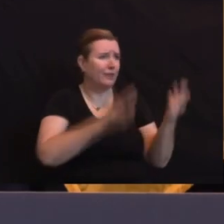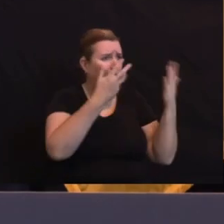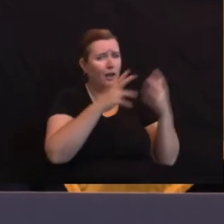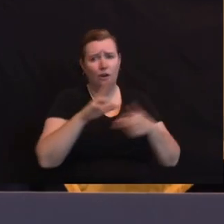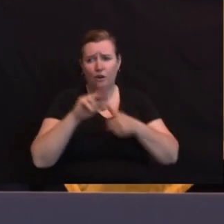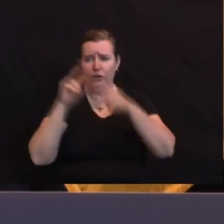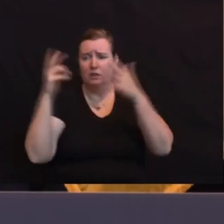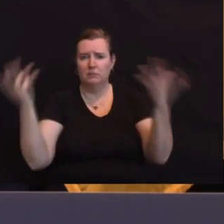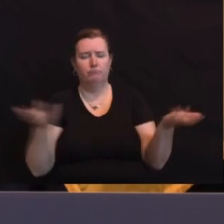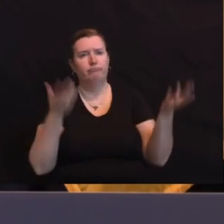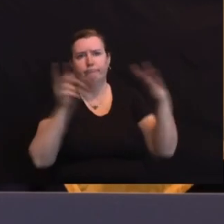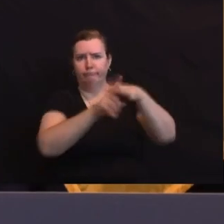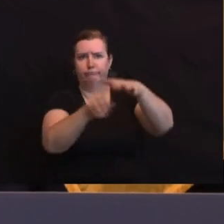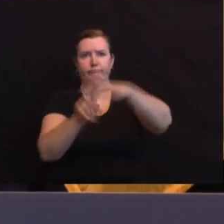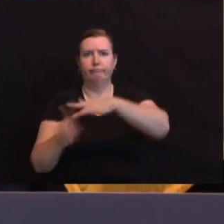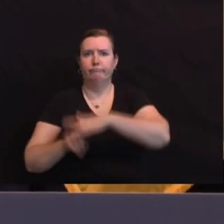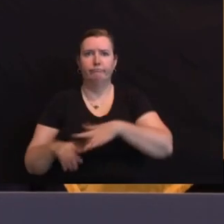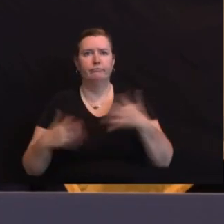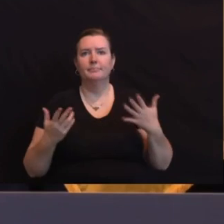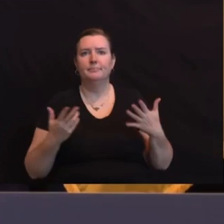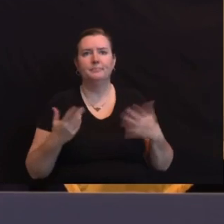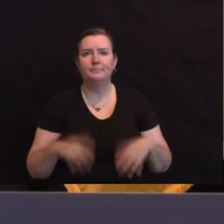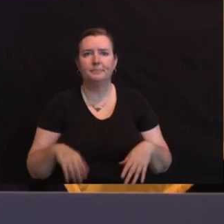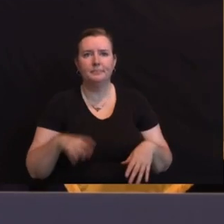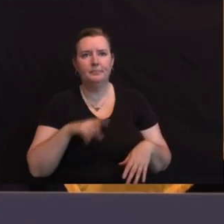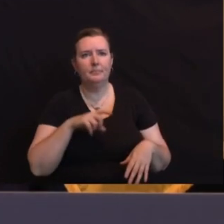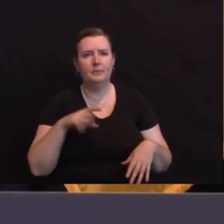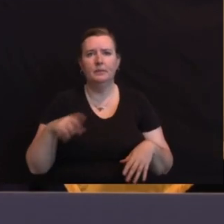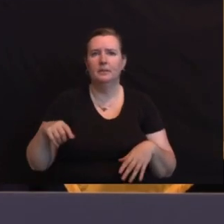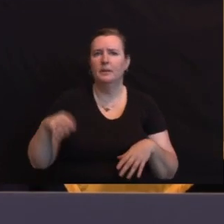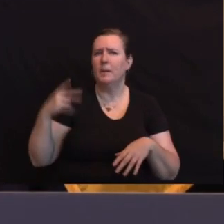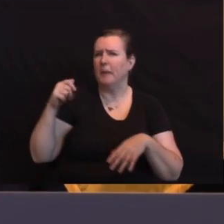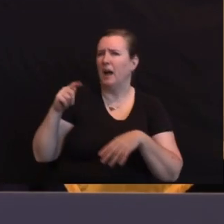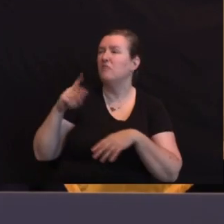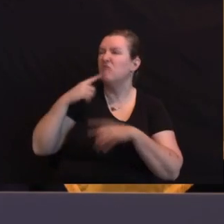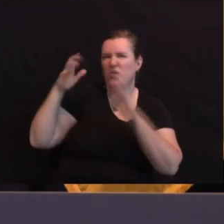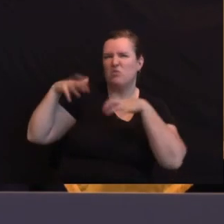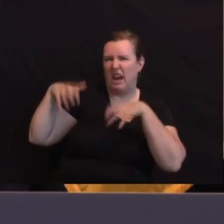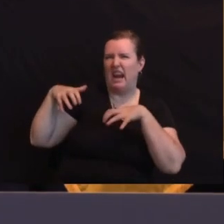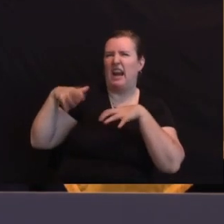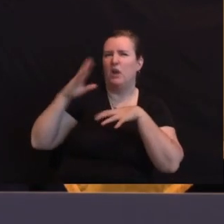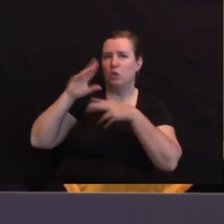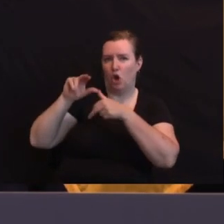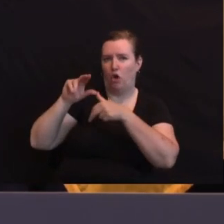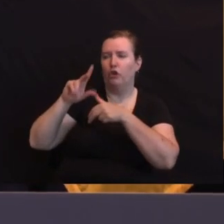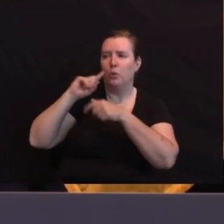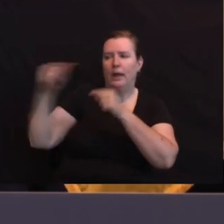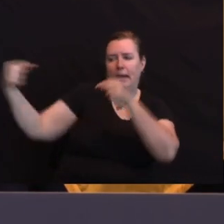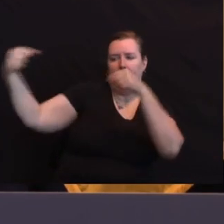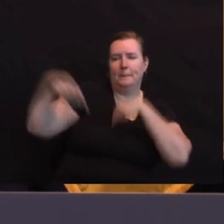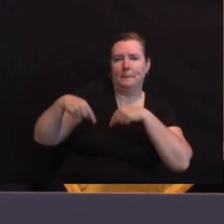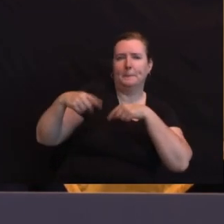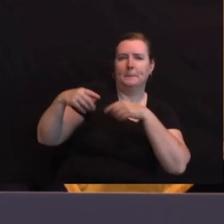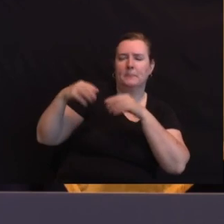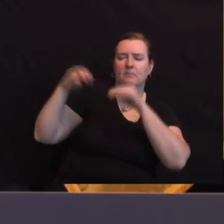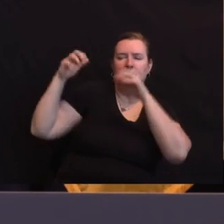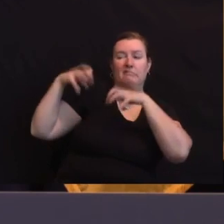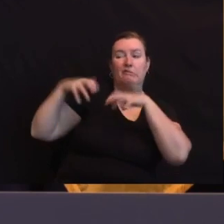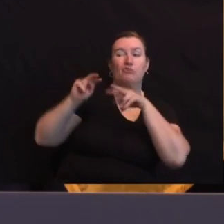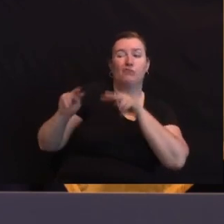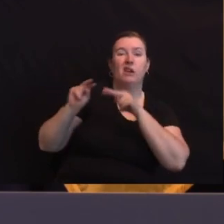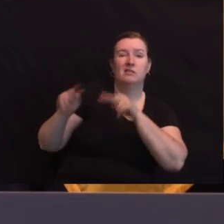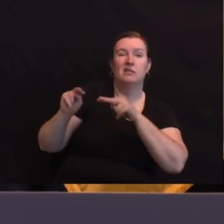and Monday and Tuesday, we're expecting a substantial amount of rain from that hurricane. So we're watching that as well, and we'll be obviously